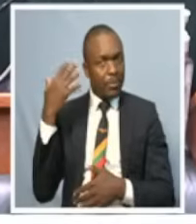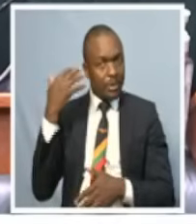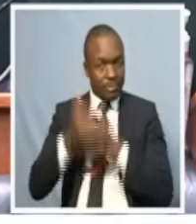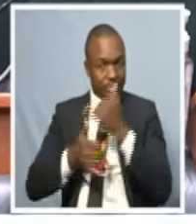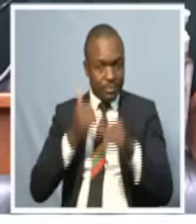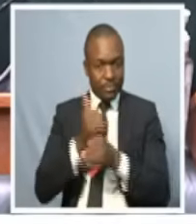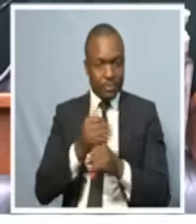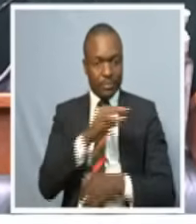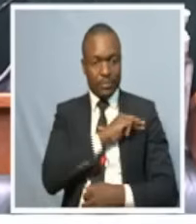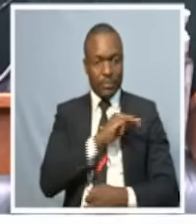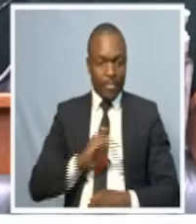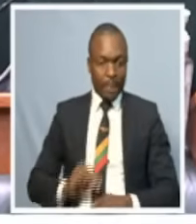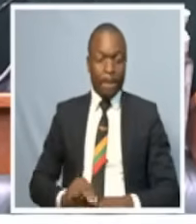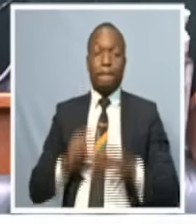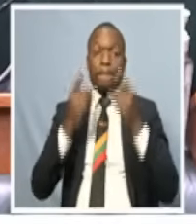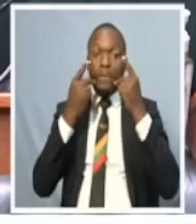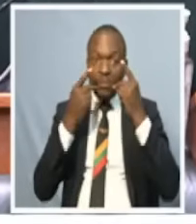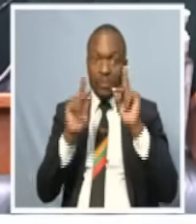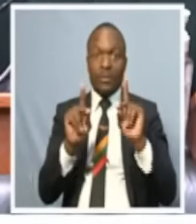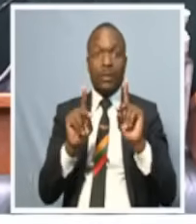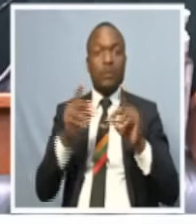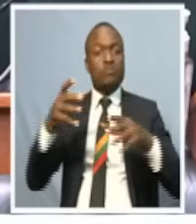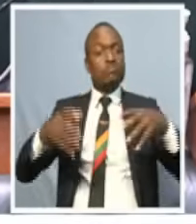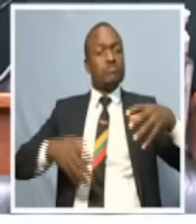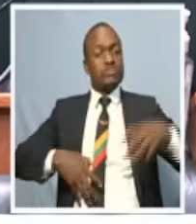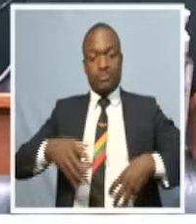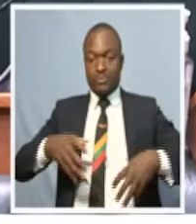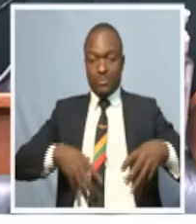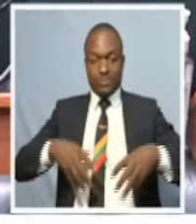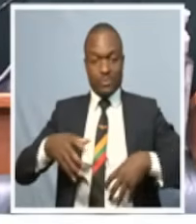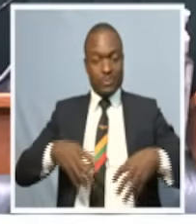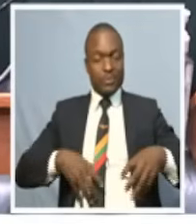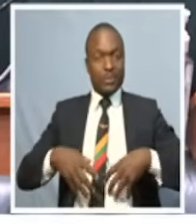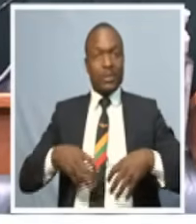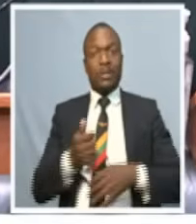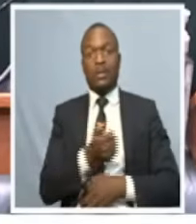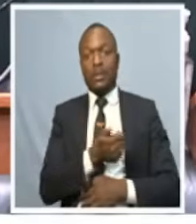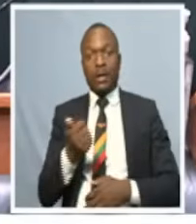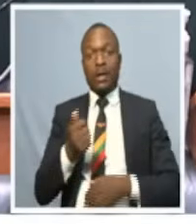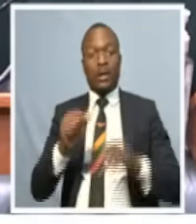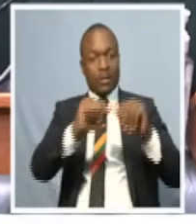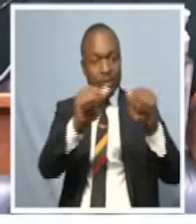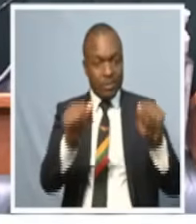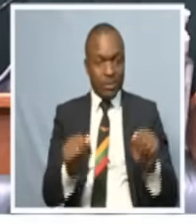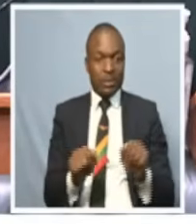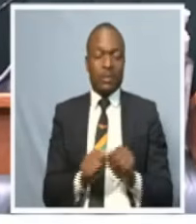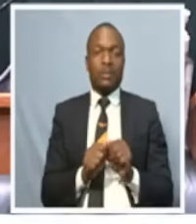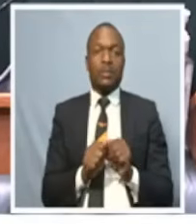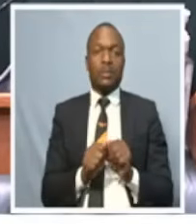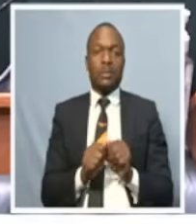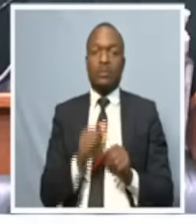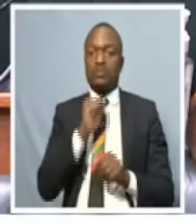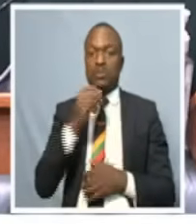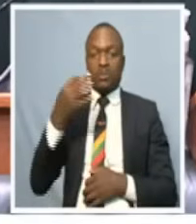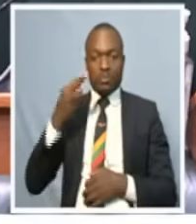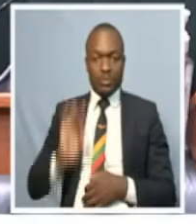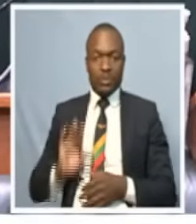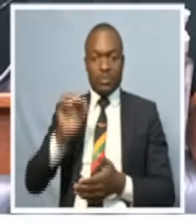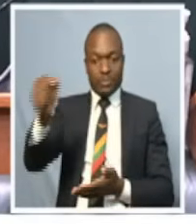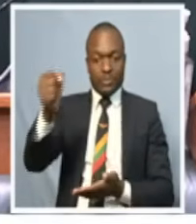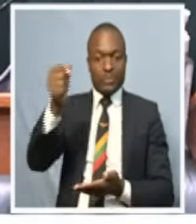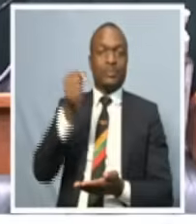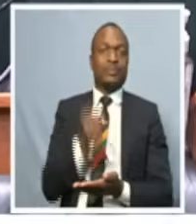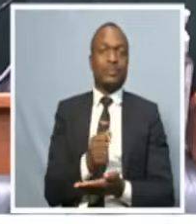years, members of the public have been complaining that certain regions were not benefiting from the